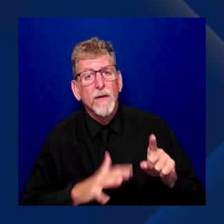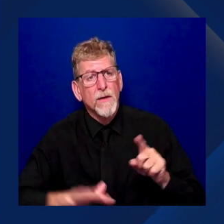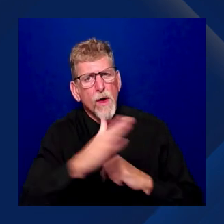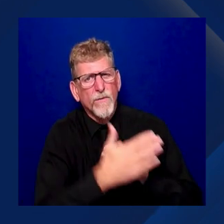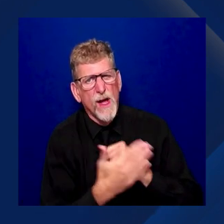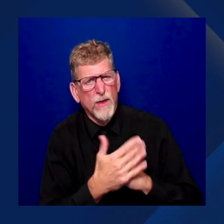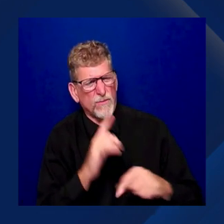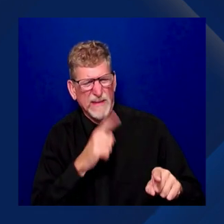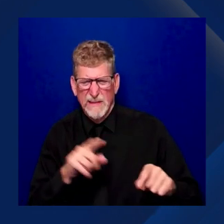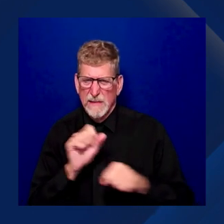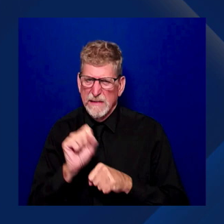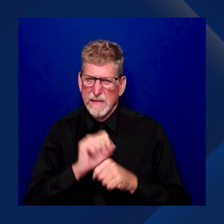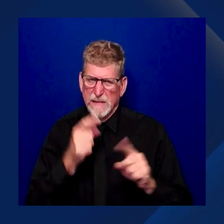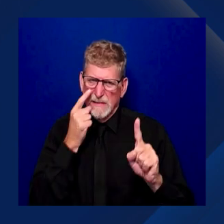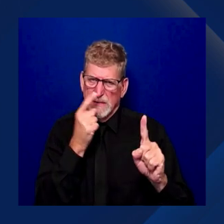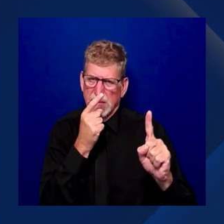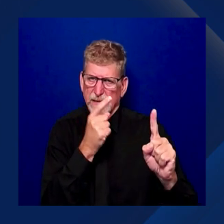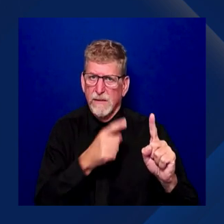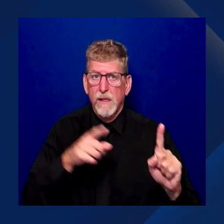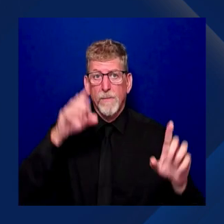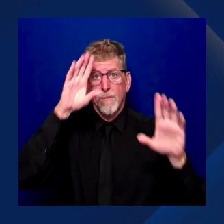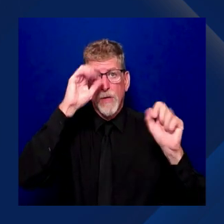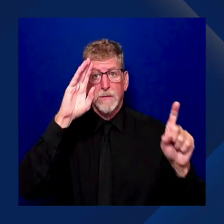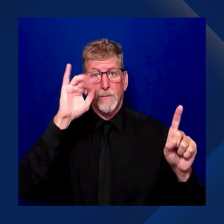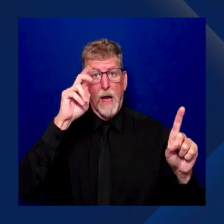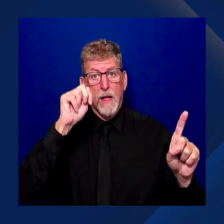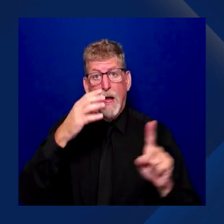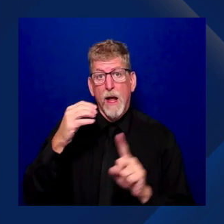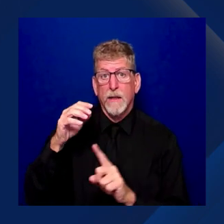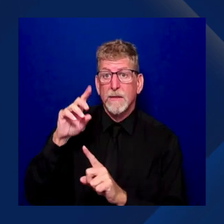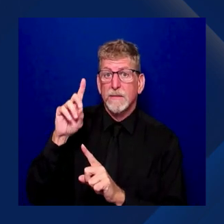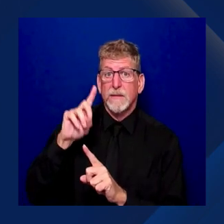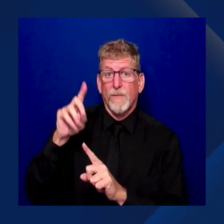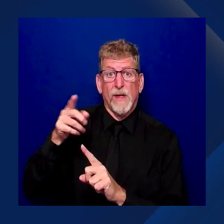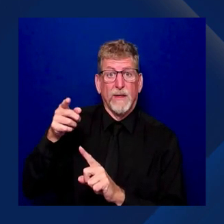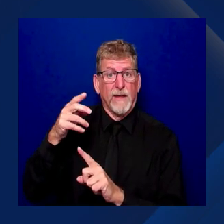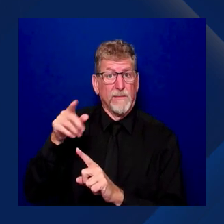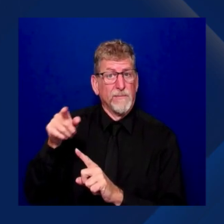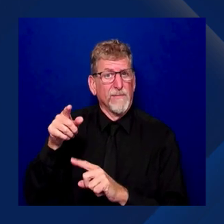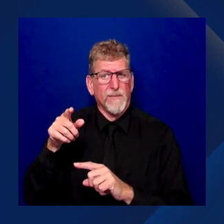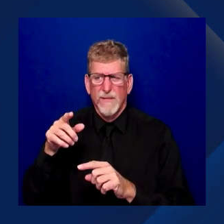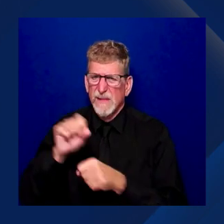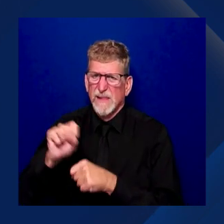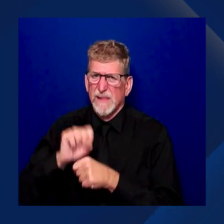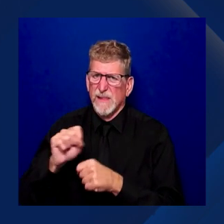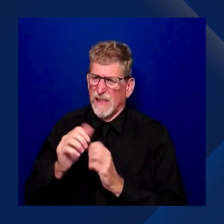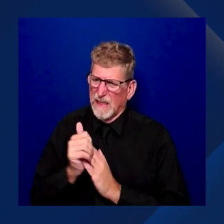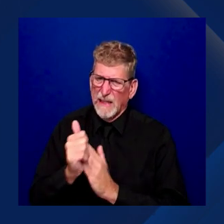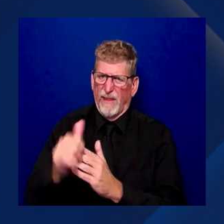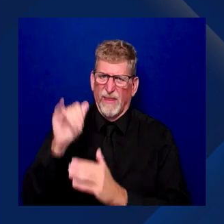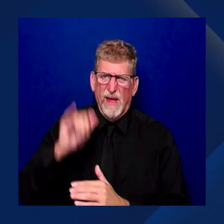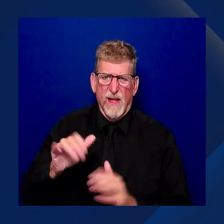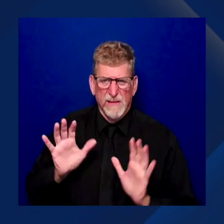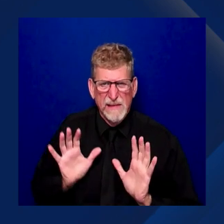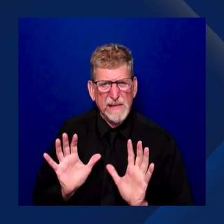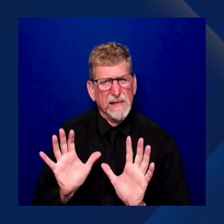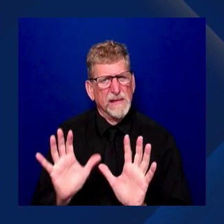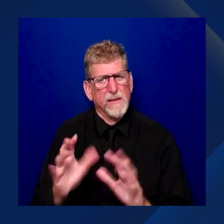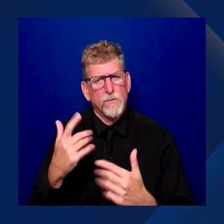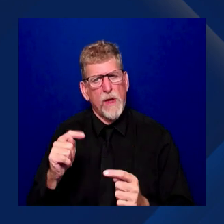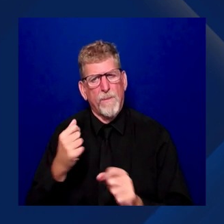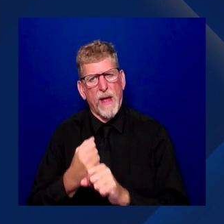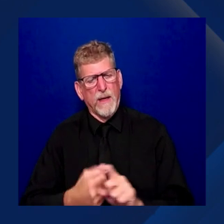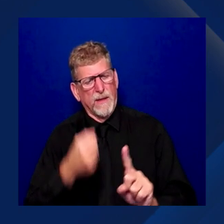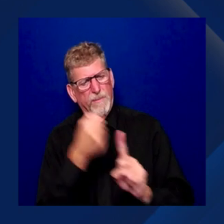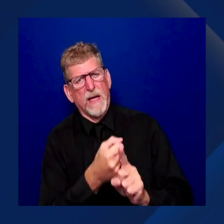the dedicated champions here today will make dramatic progress in supporting families from coast to coast. And with that, I'm going to turn it